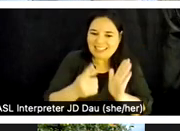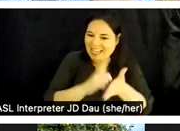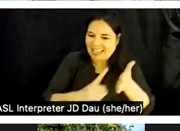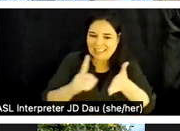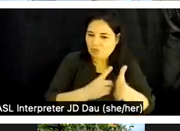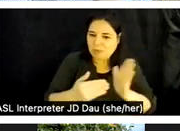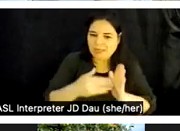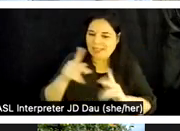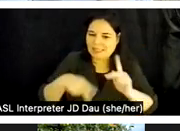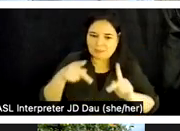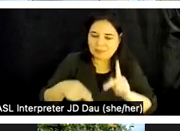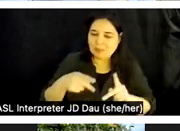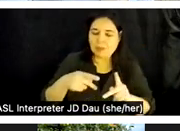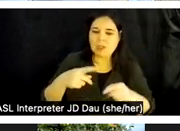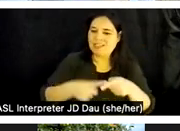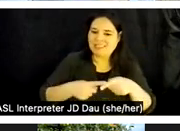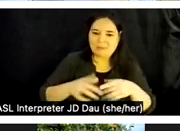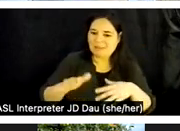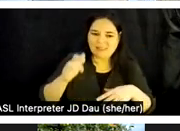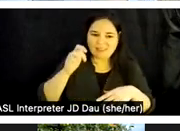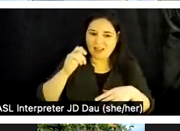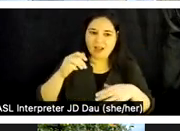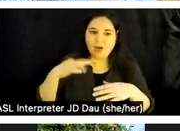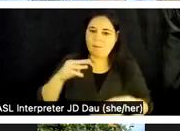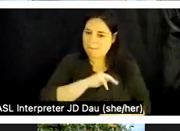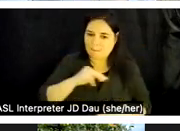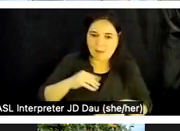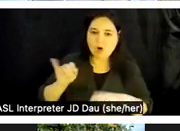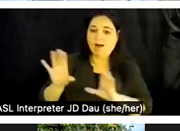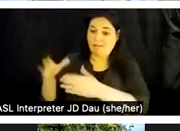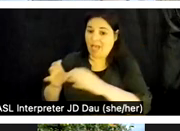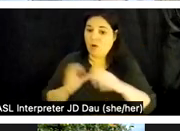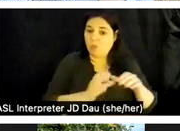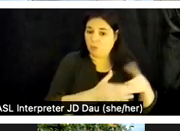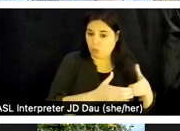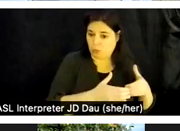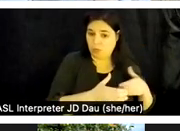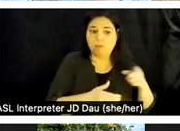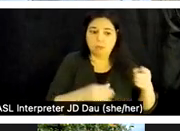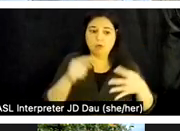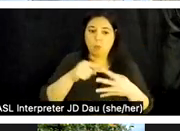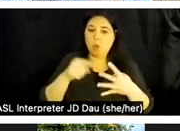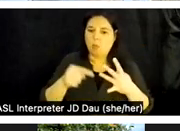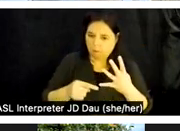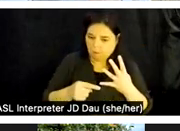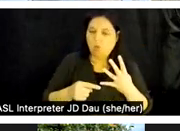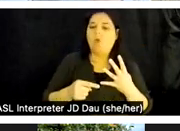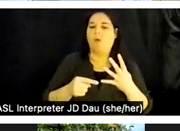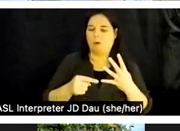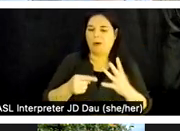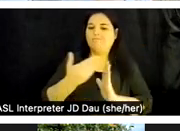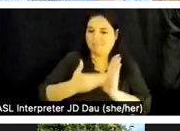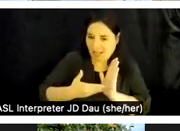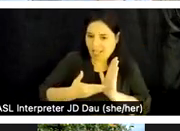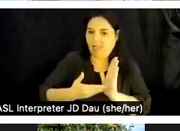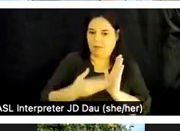because of their membership in a protected class. So those are the four basic elements of what fair housing